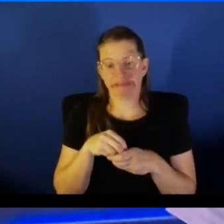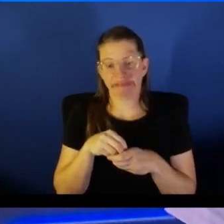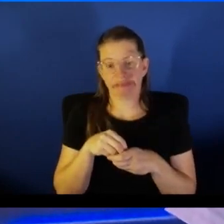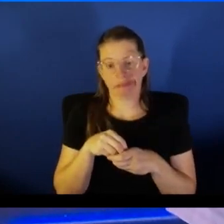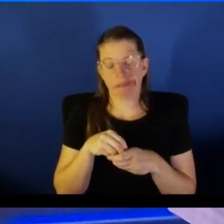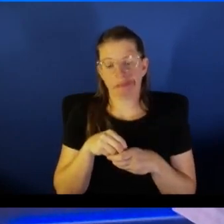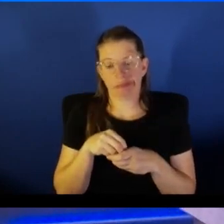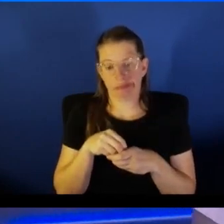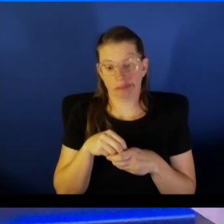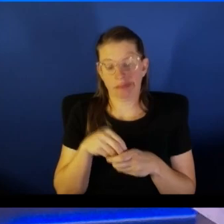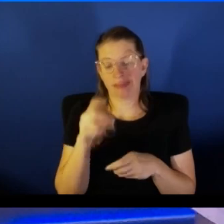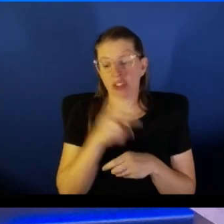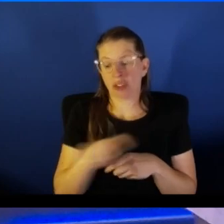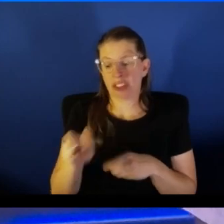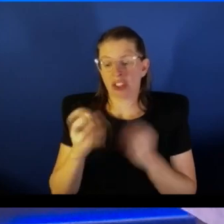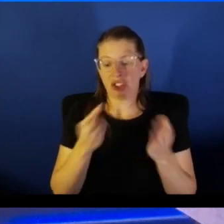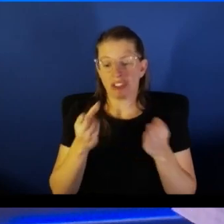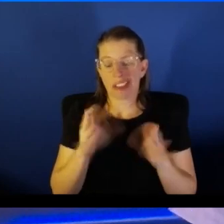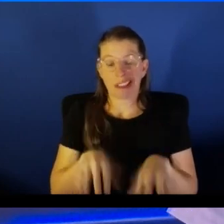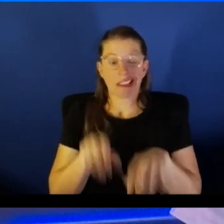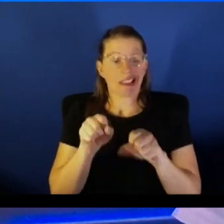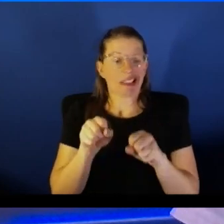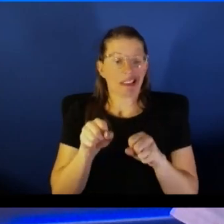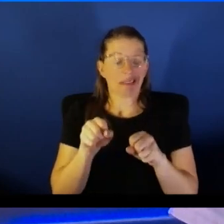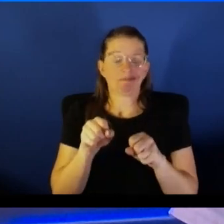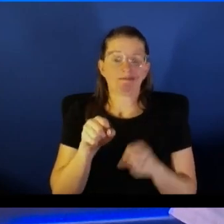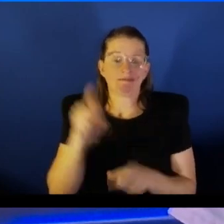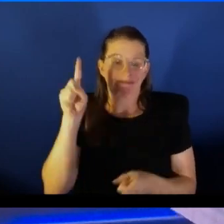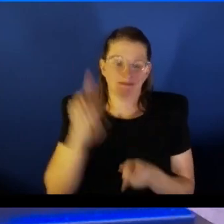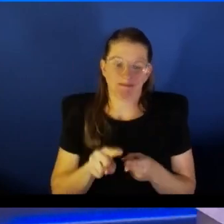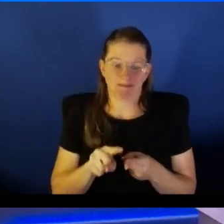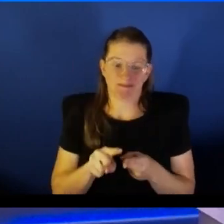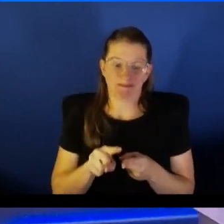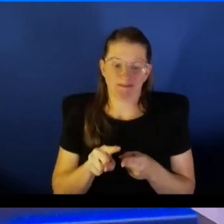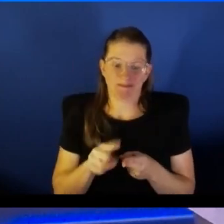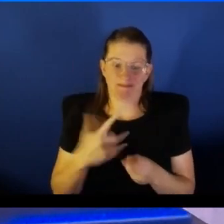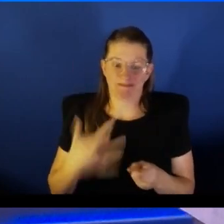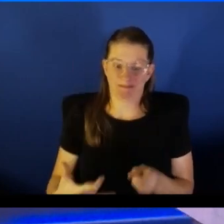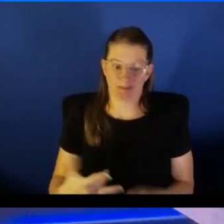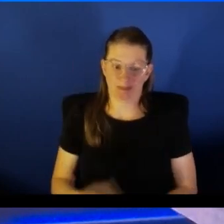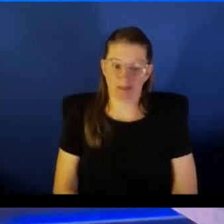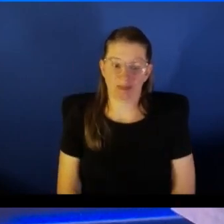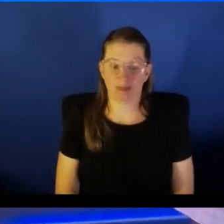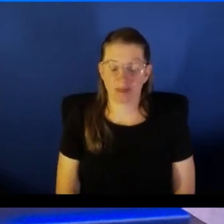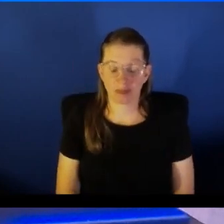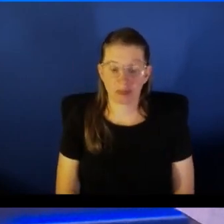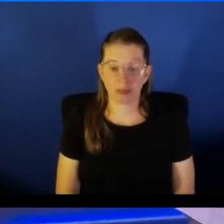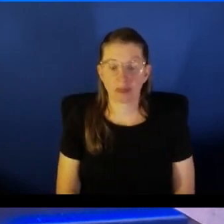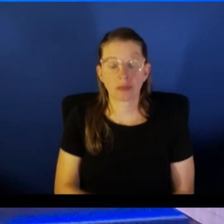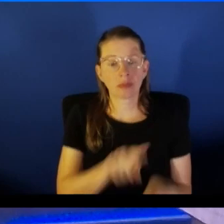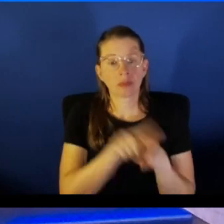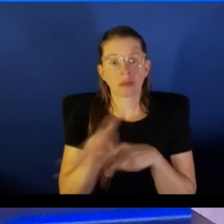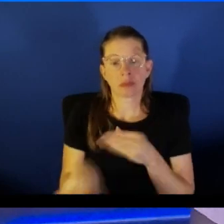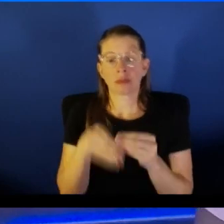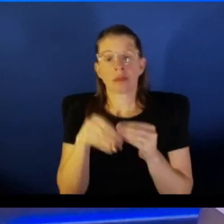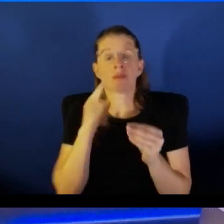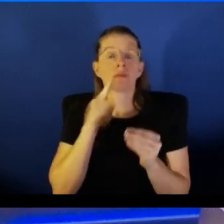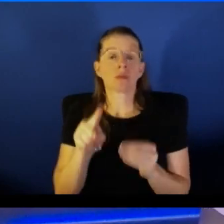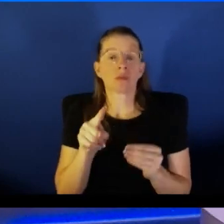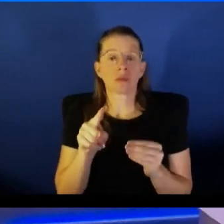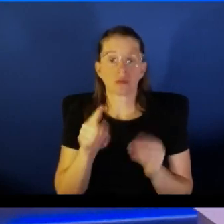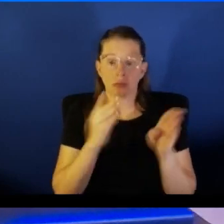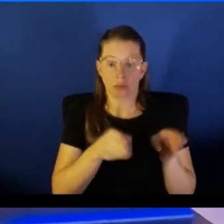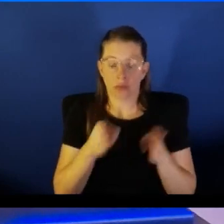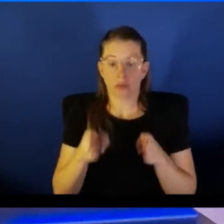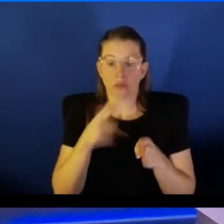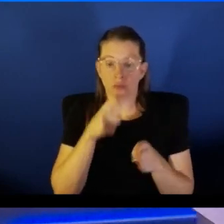transition services. So this is something that is really, really important. And I want to also add, for individuals who live